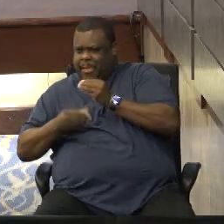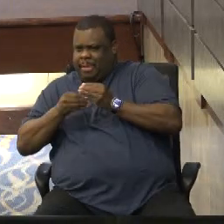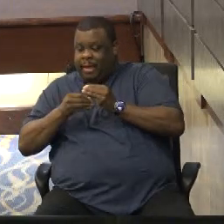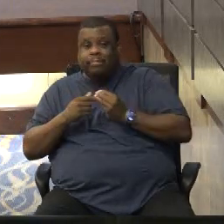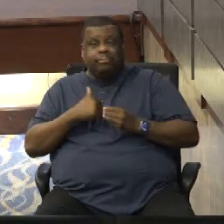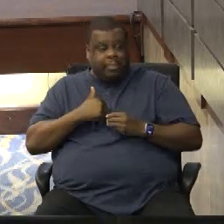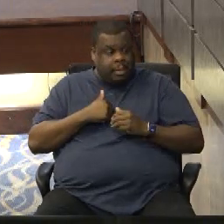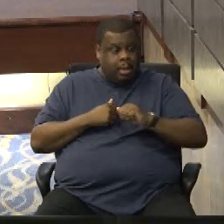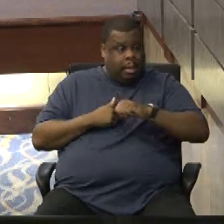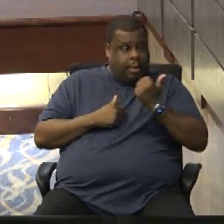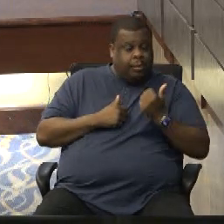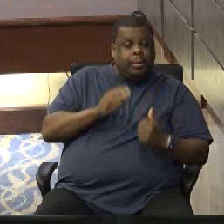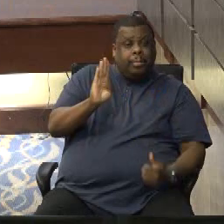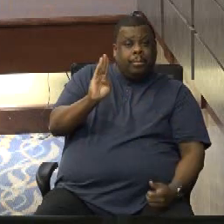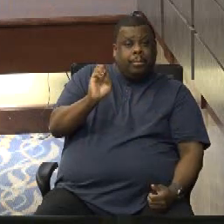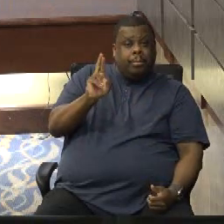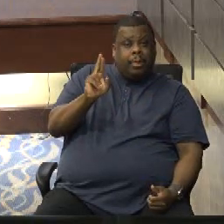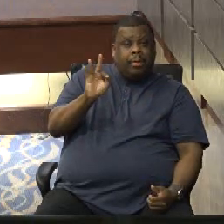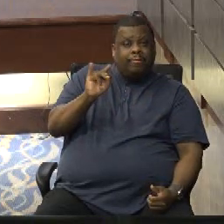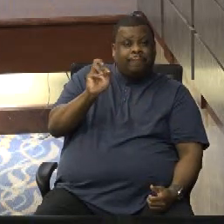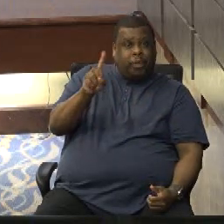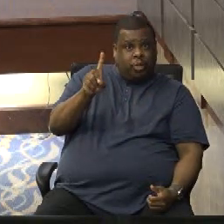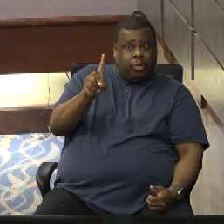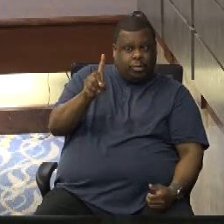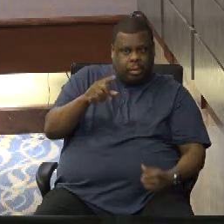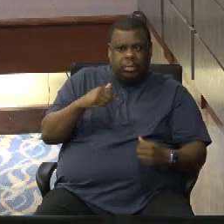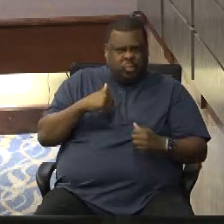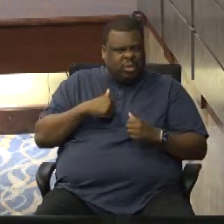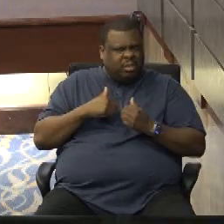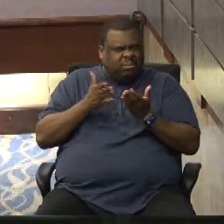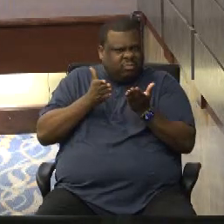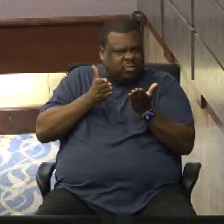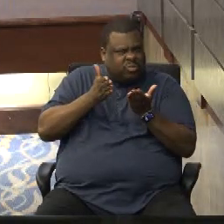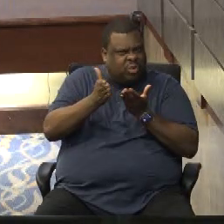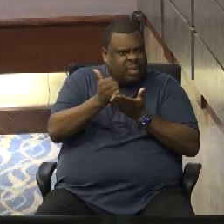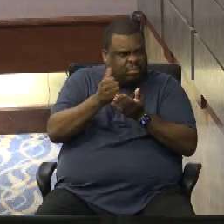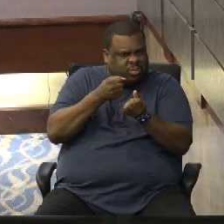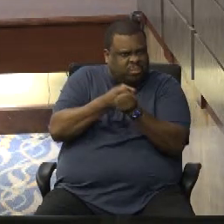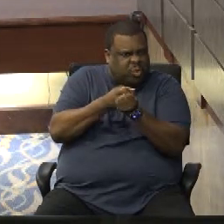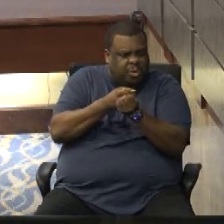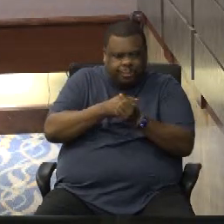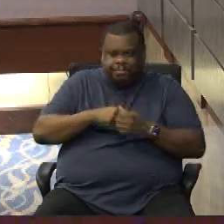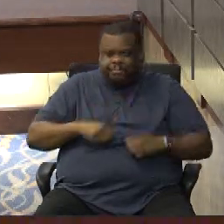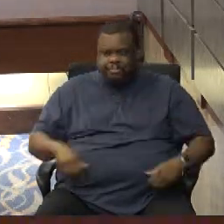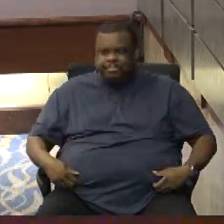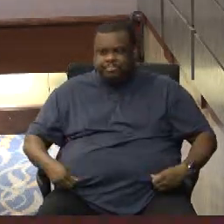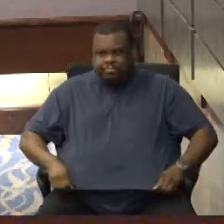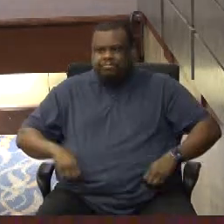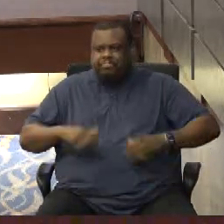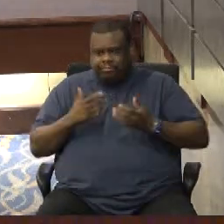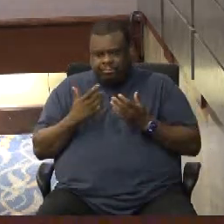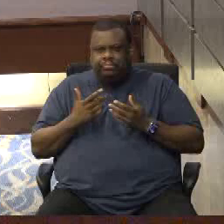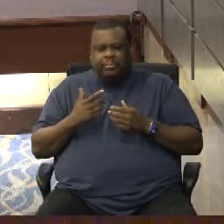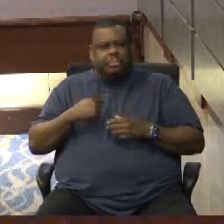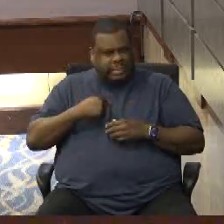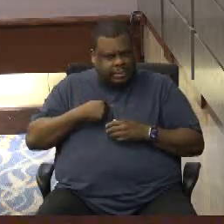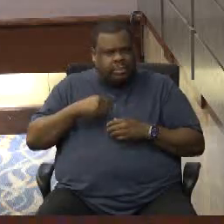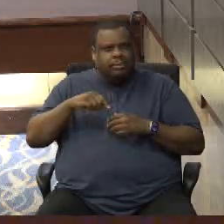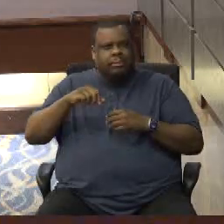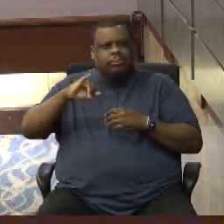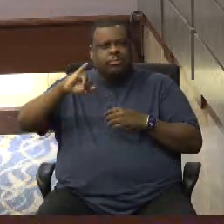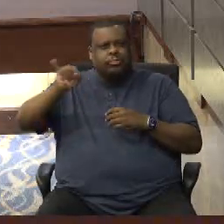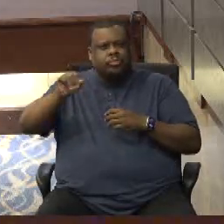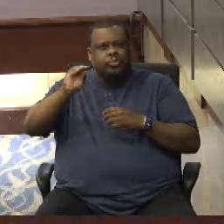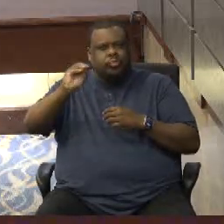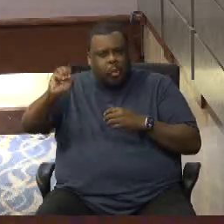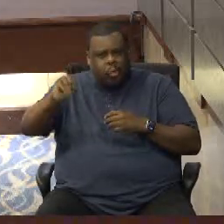I served with both Luis Garcia and Joe Rodriguez on the Plan Commission, and Joe and I served